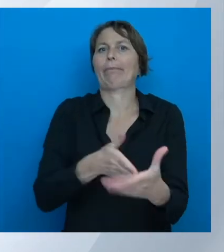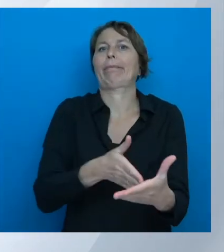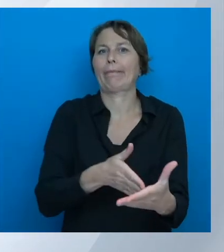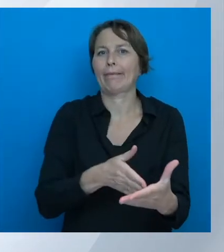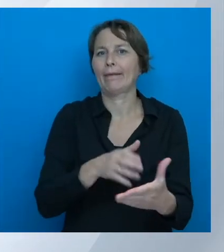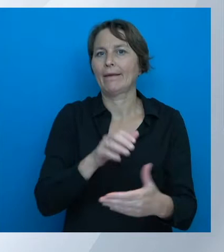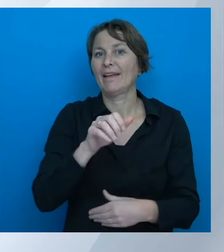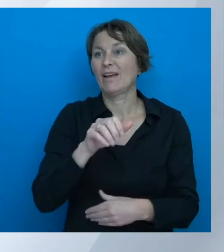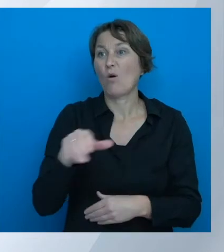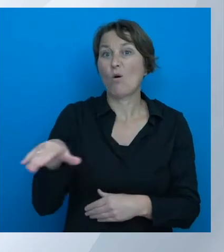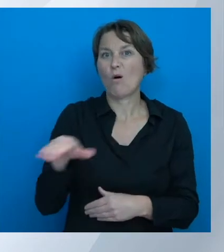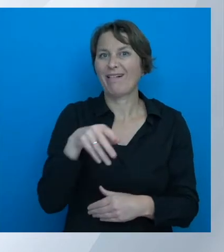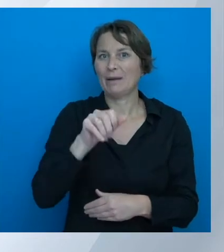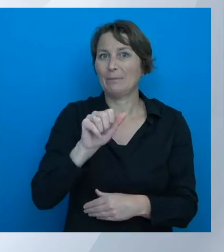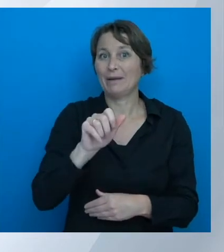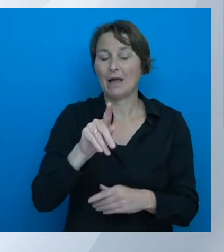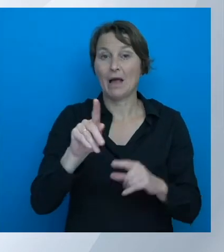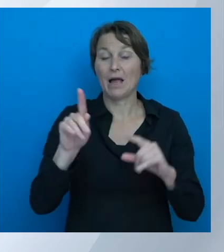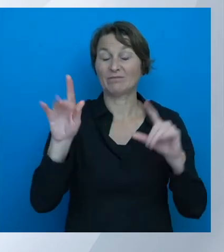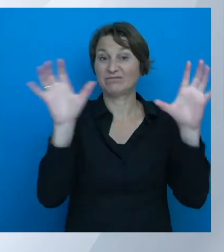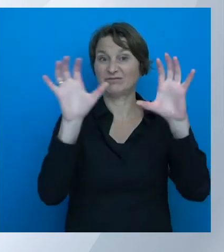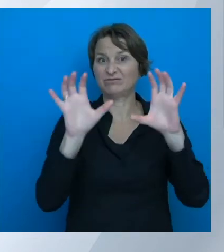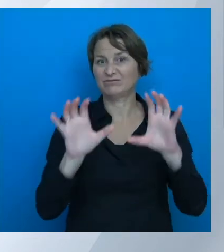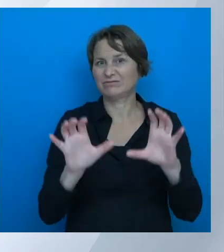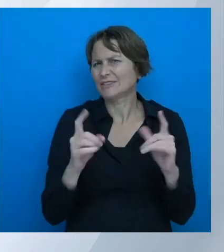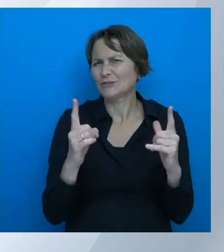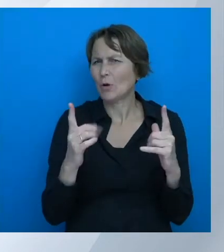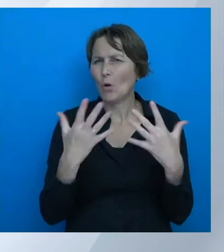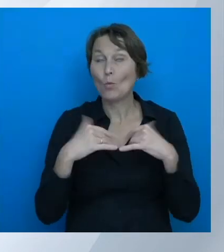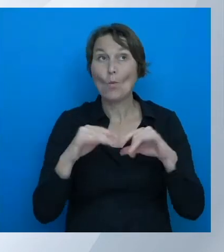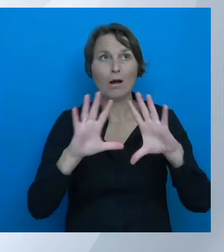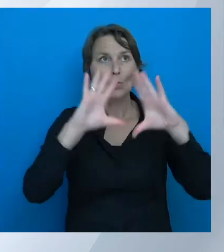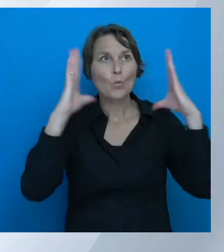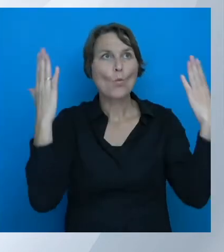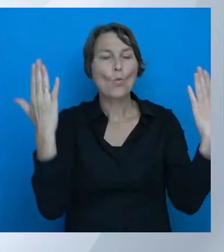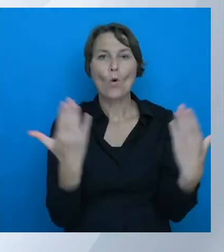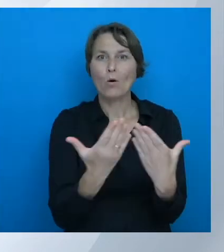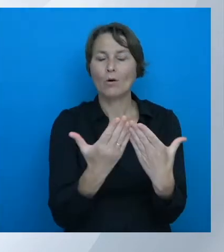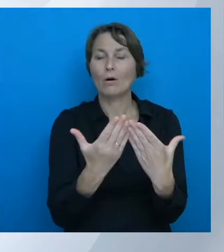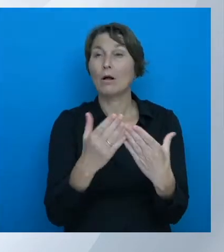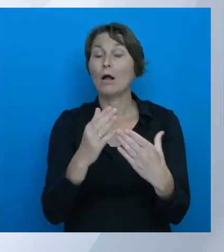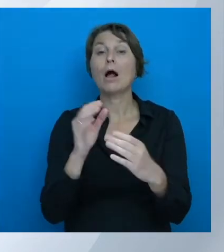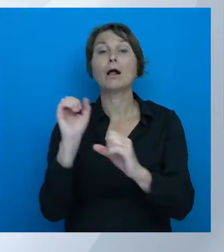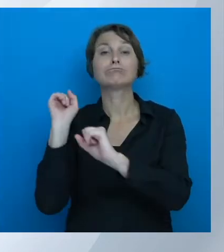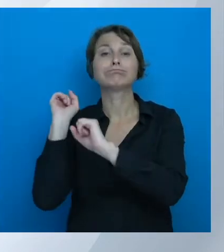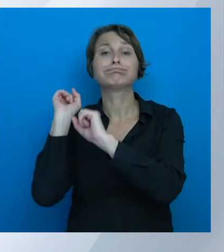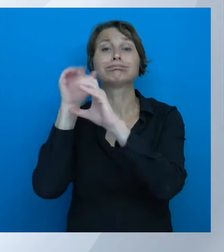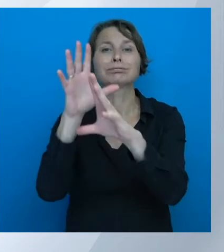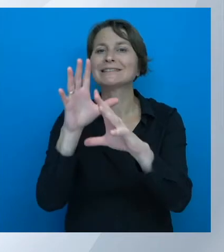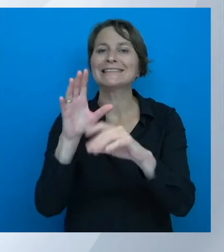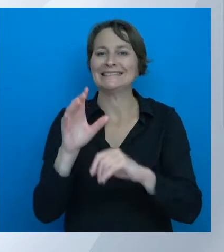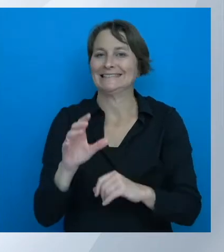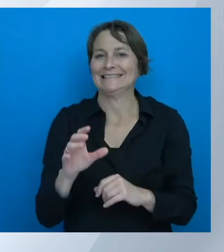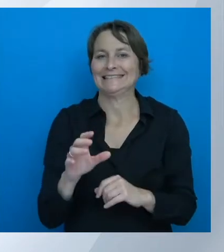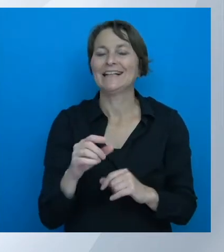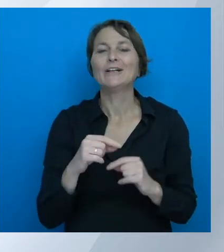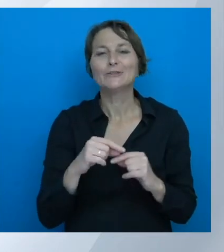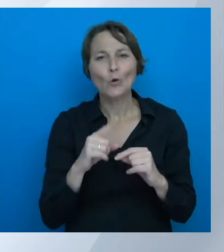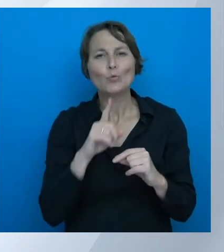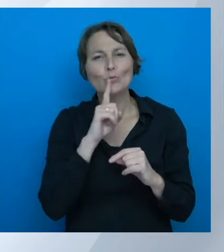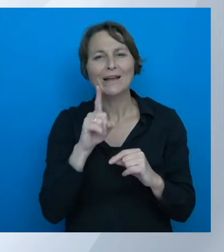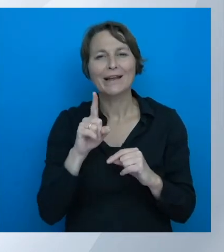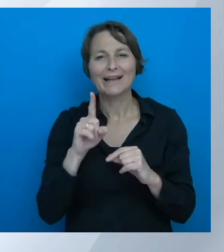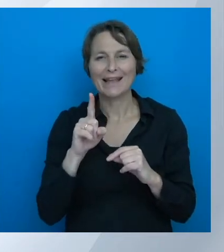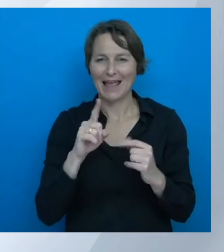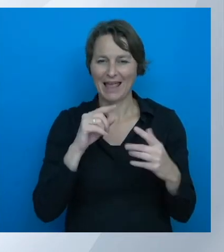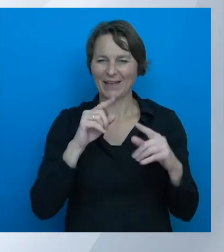this, in the real world, we're not just going to be throwing this data into a table and then returning. We're going to be processing this data. And at any